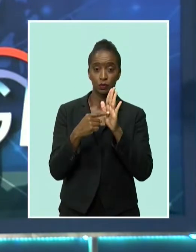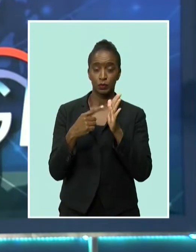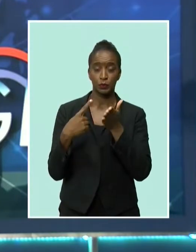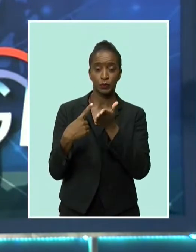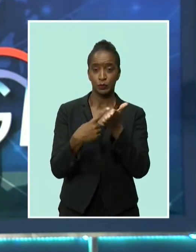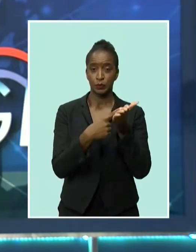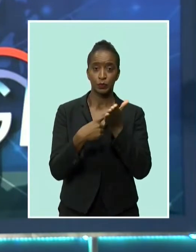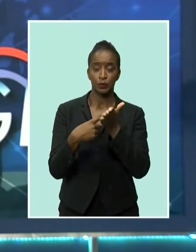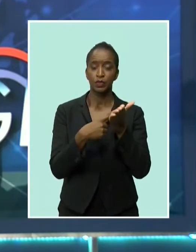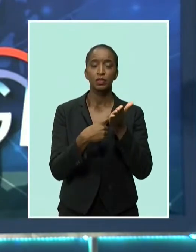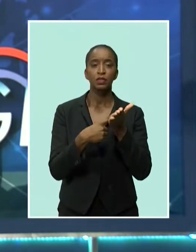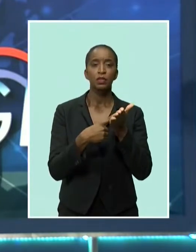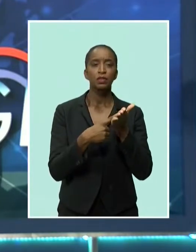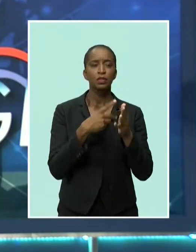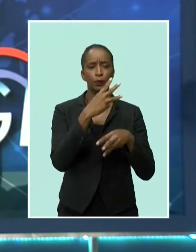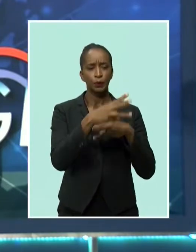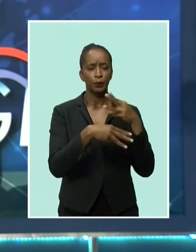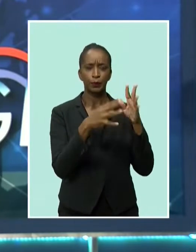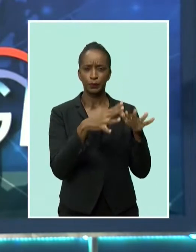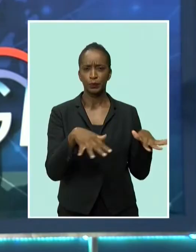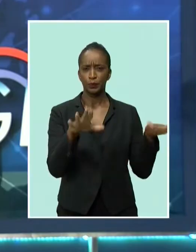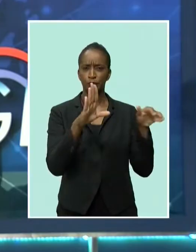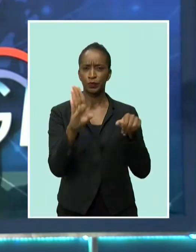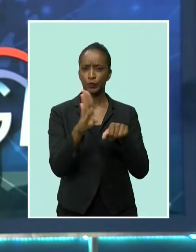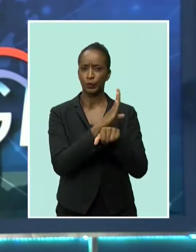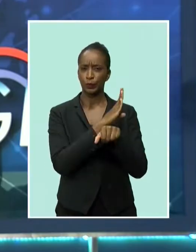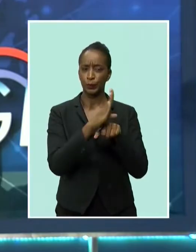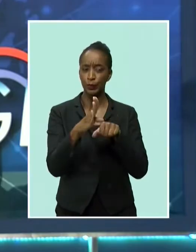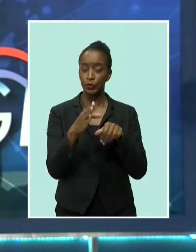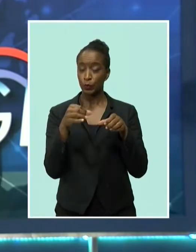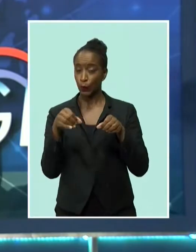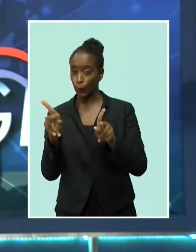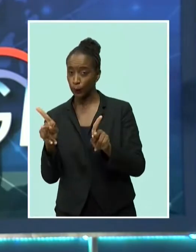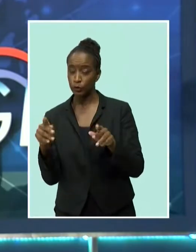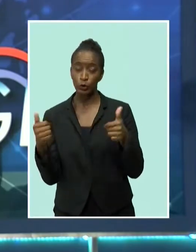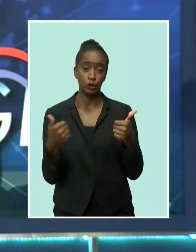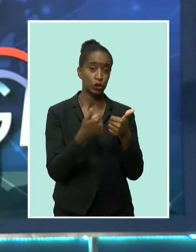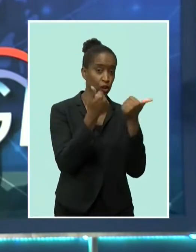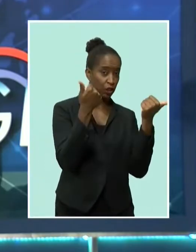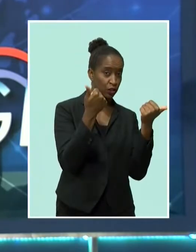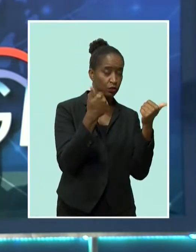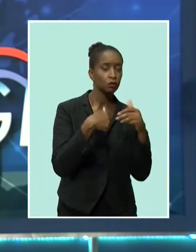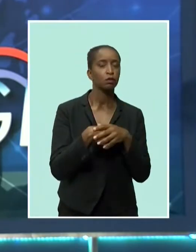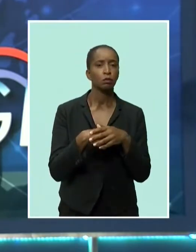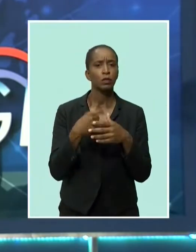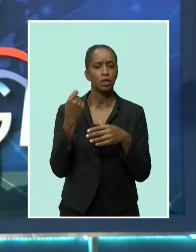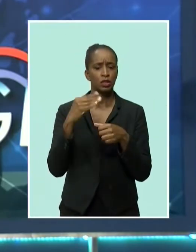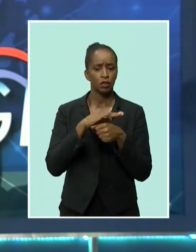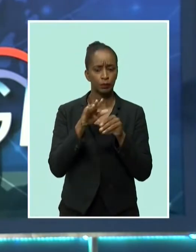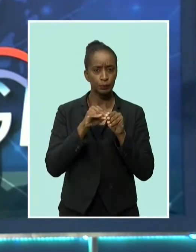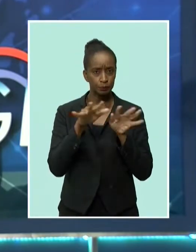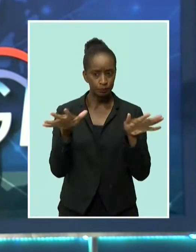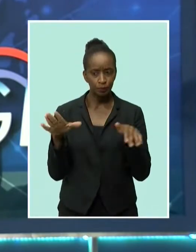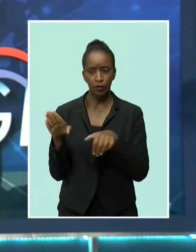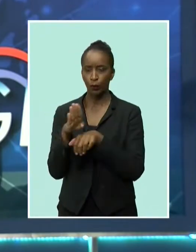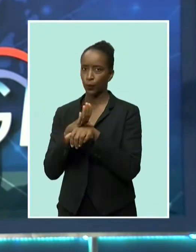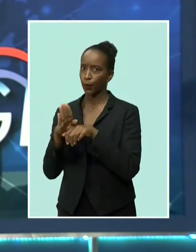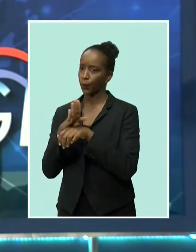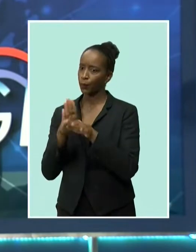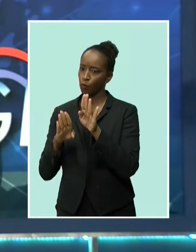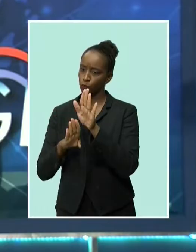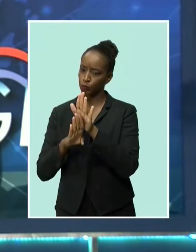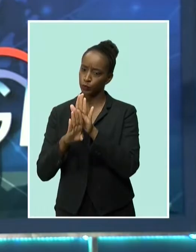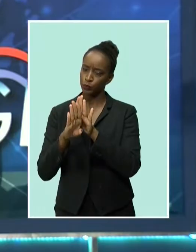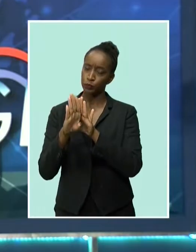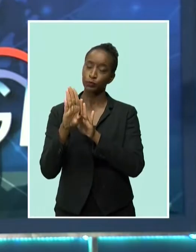challenges. Executive Director of BIBA, Carmel Haynes, said since the pandemic, Barbados has seen great growth, and AM Best has even given the island